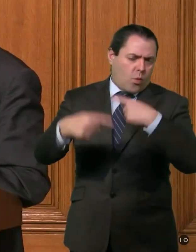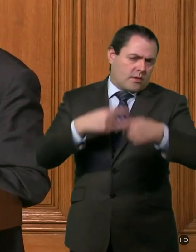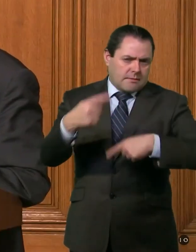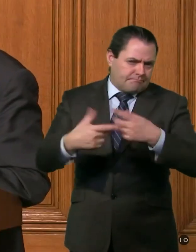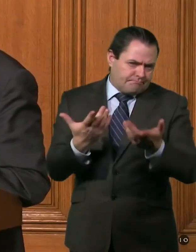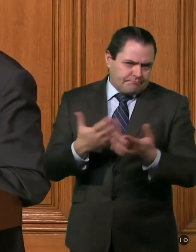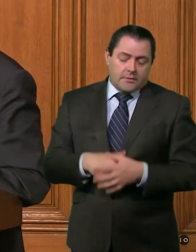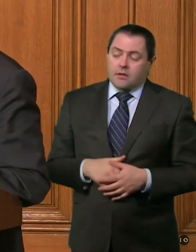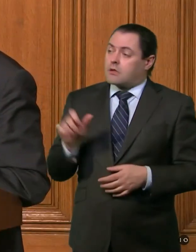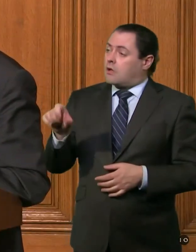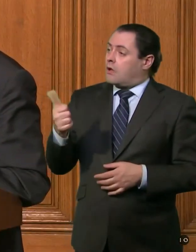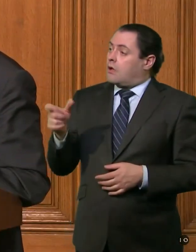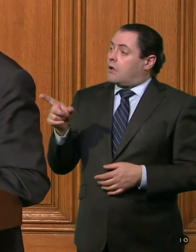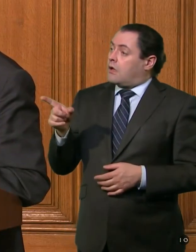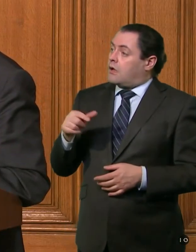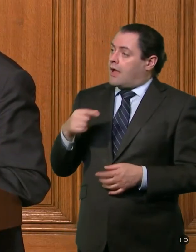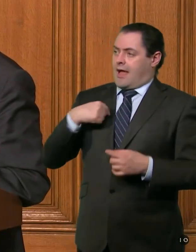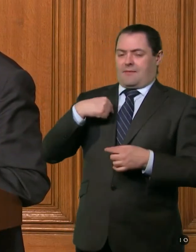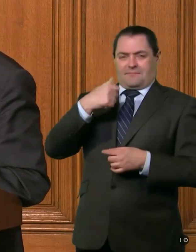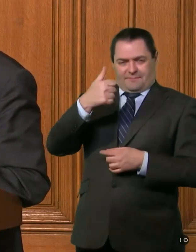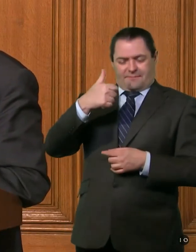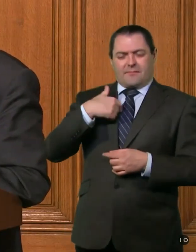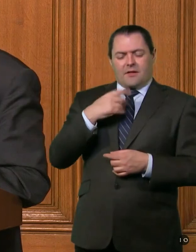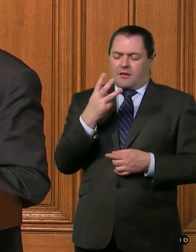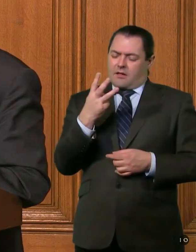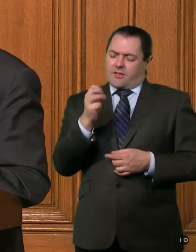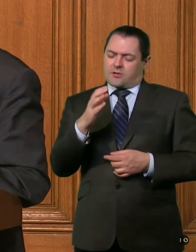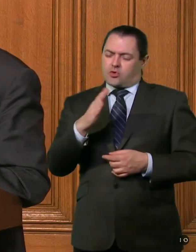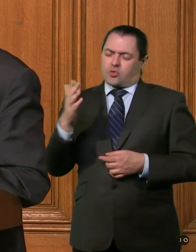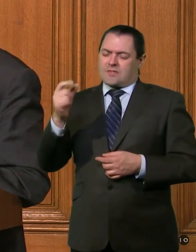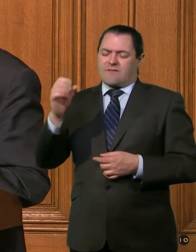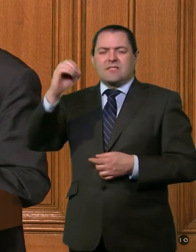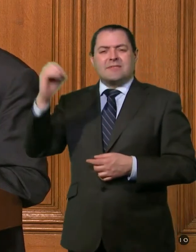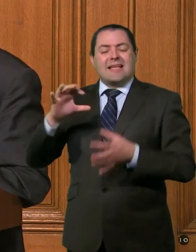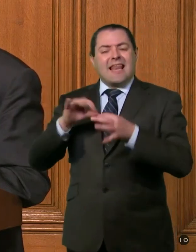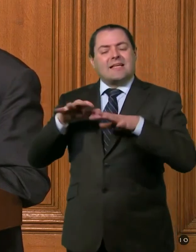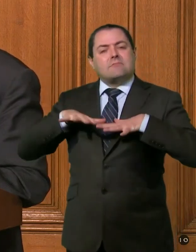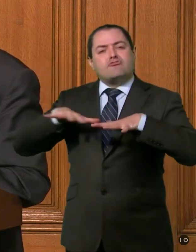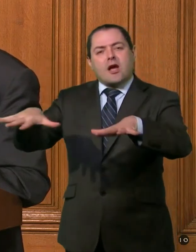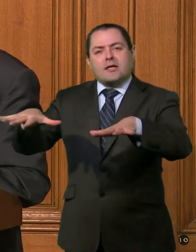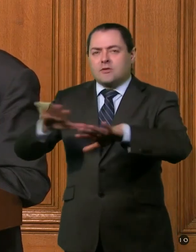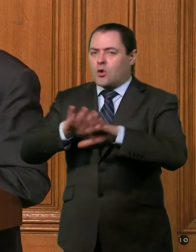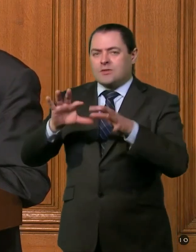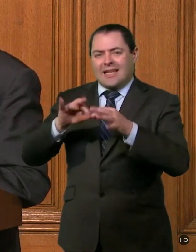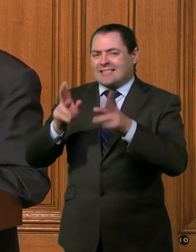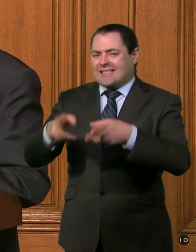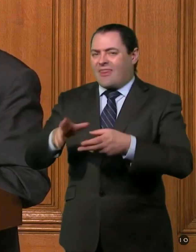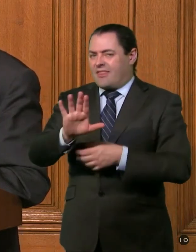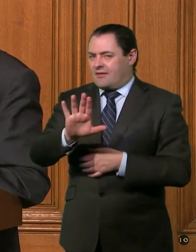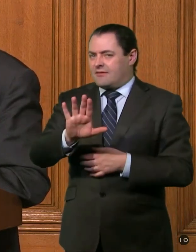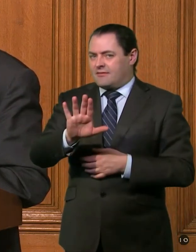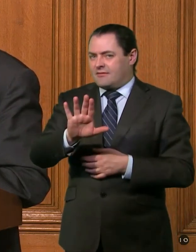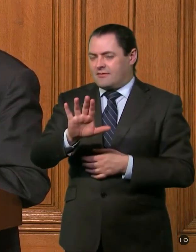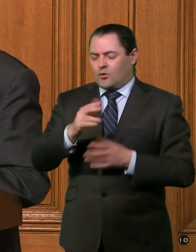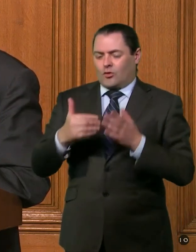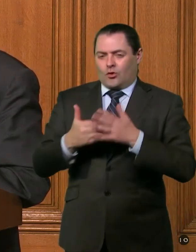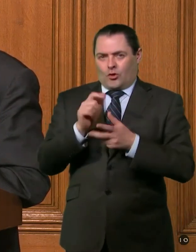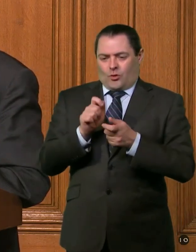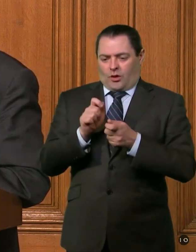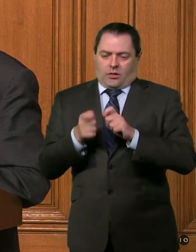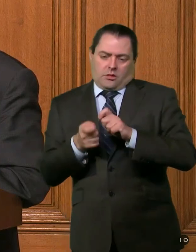to 70% figure is around transmissibility. It's not on mortality. So the new variant is between 30